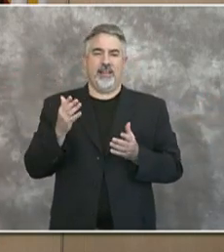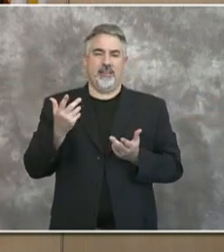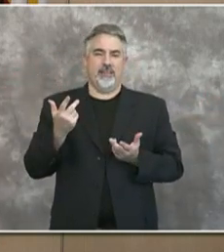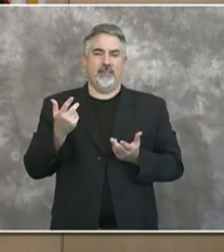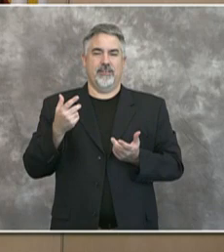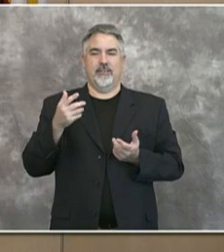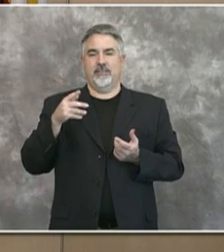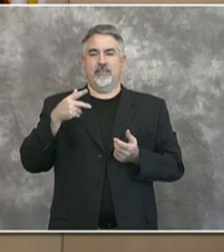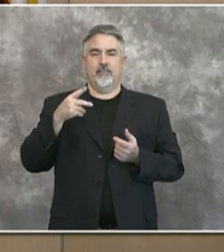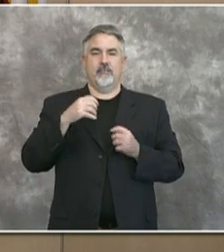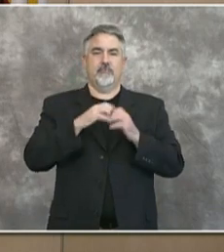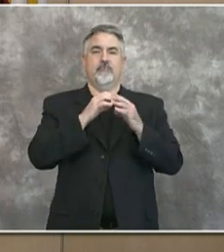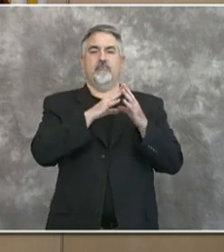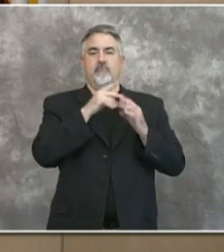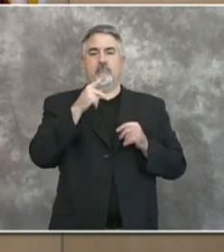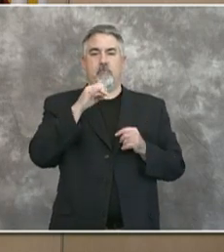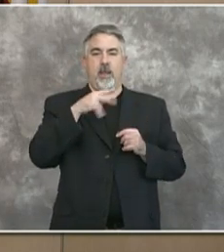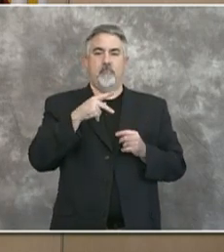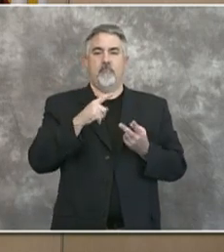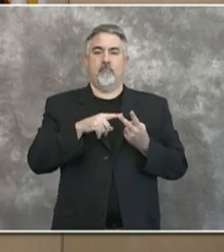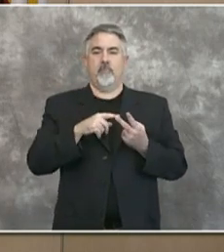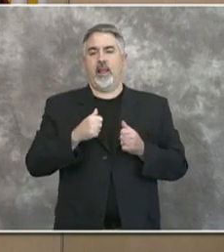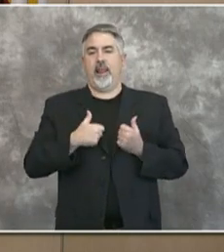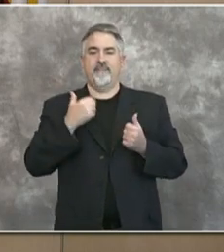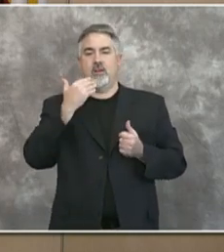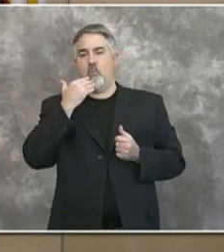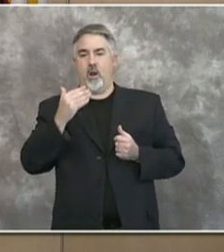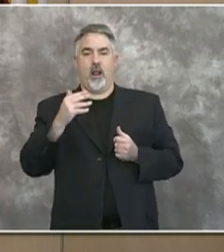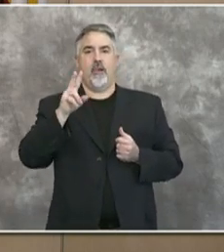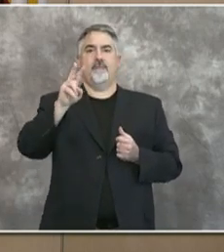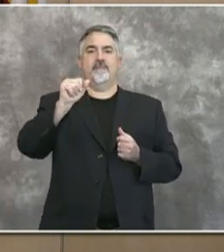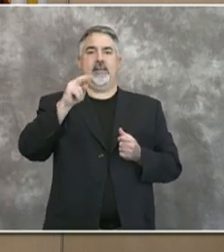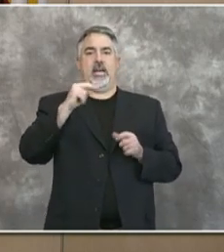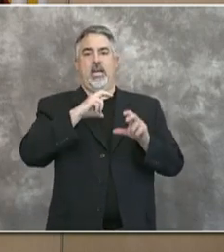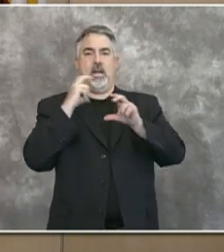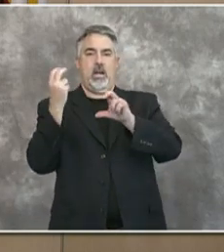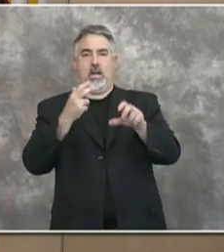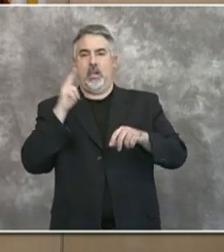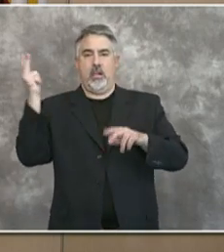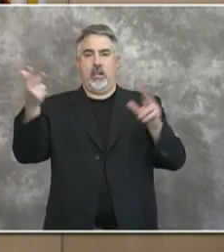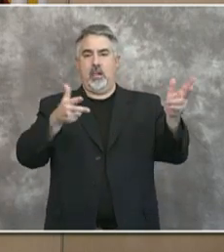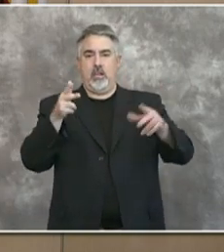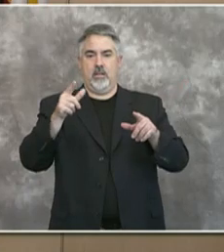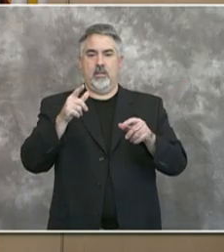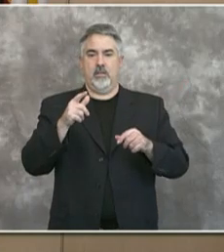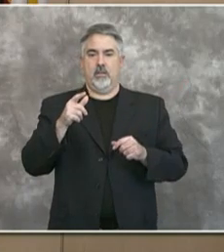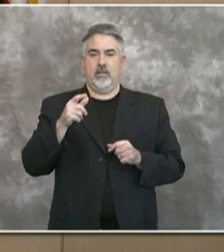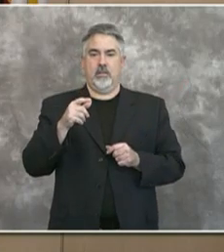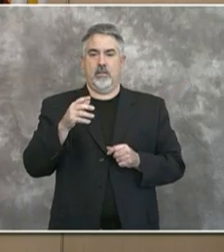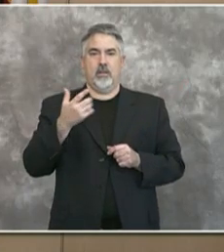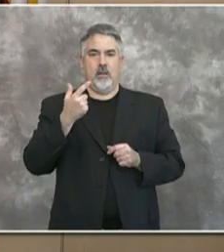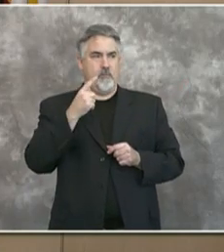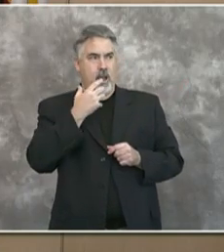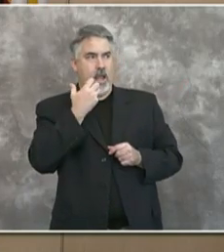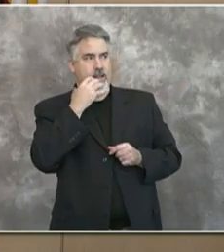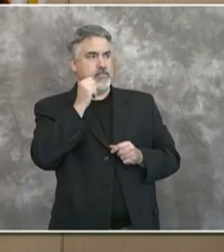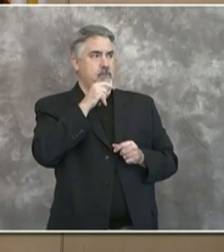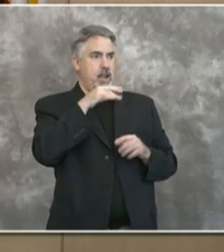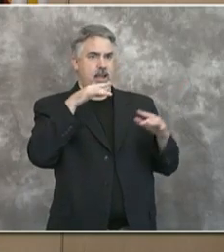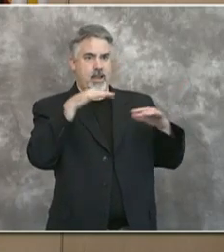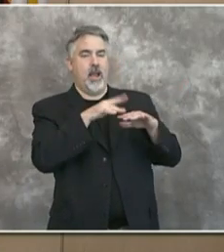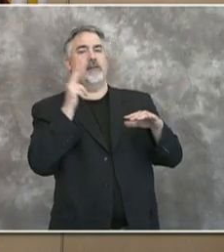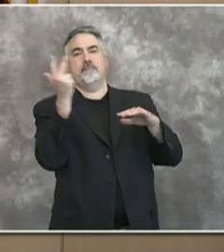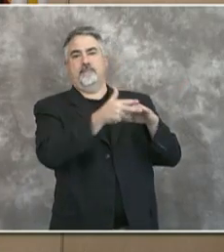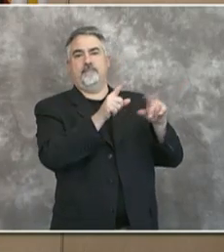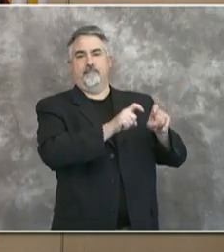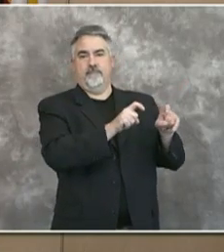have the Live Well mobile van go around to hotspots, if you will, so that we can test those